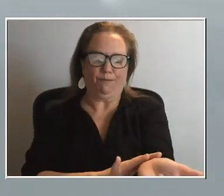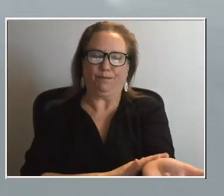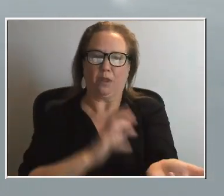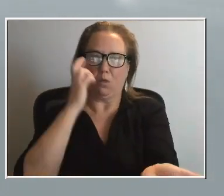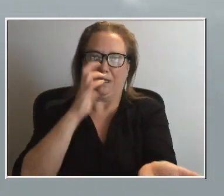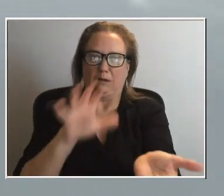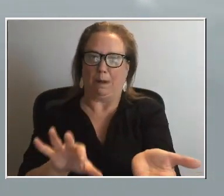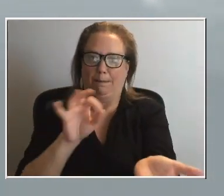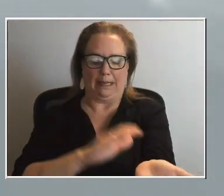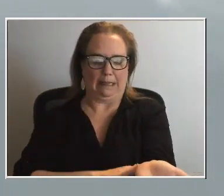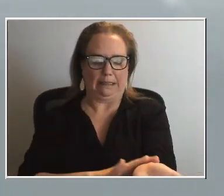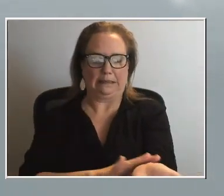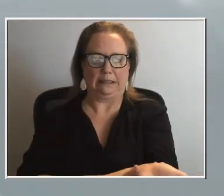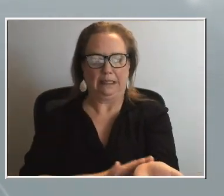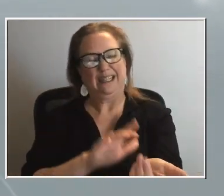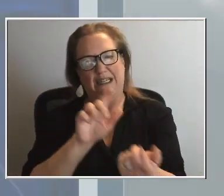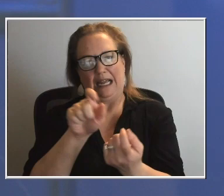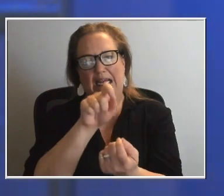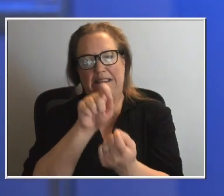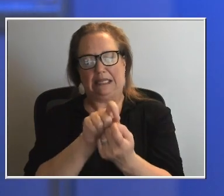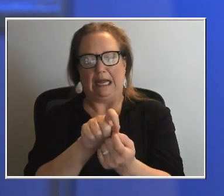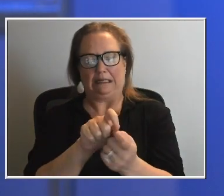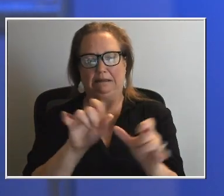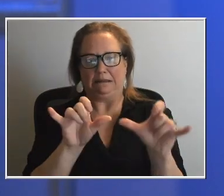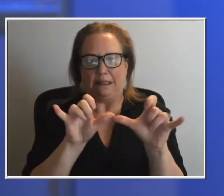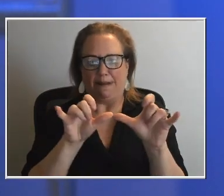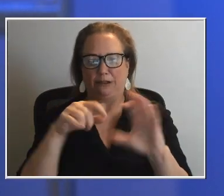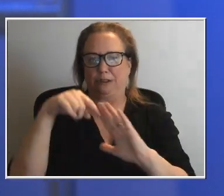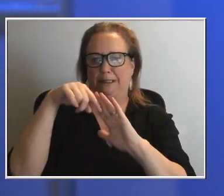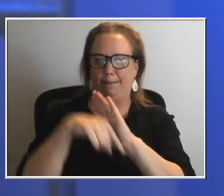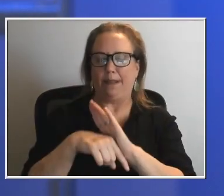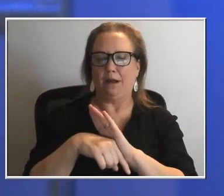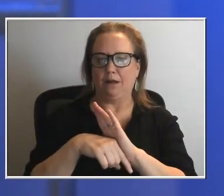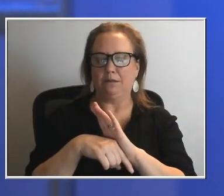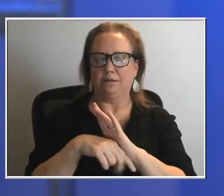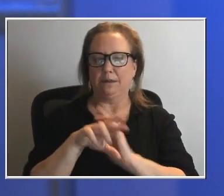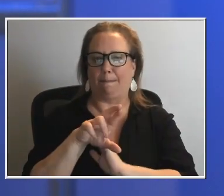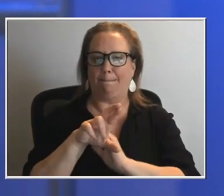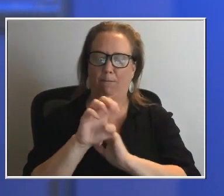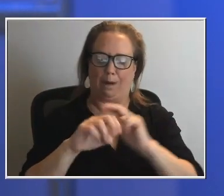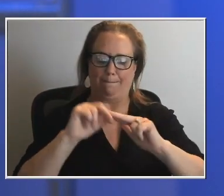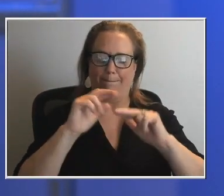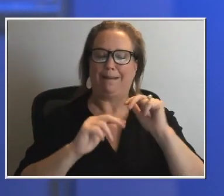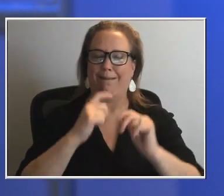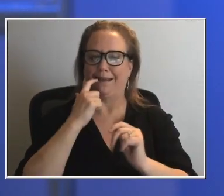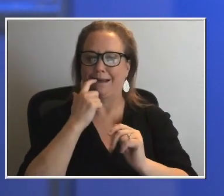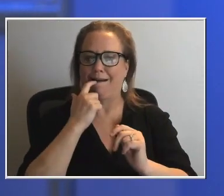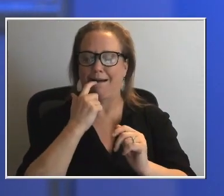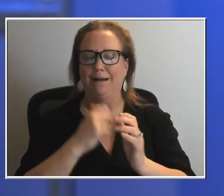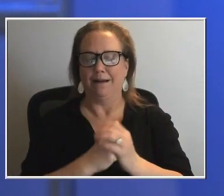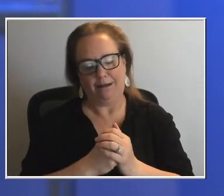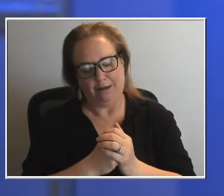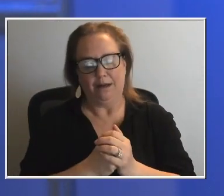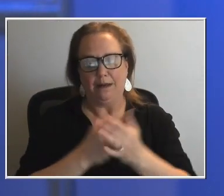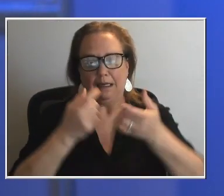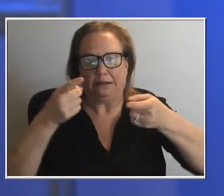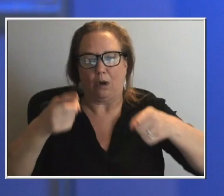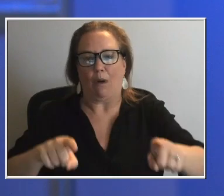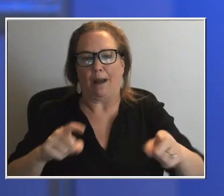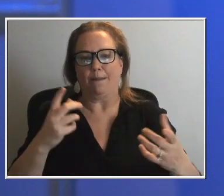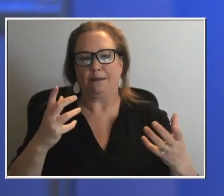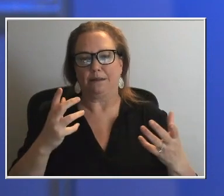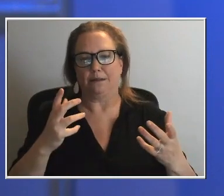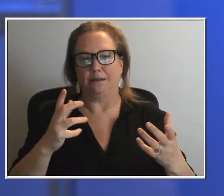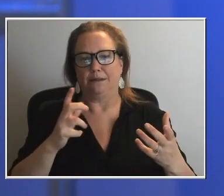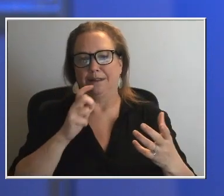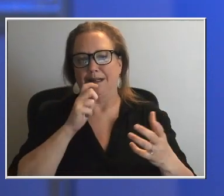the exact dimensions and depth that we need to rebuild that part of the tongue, and it so happens, not based on